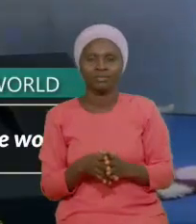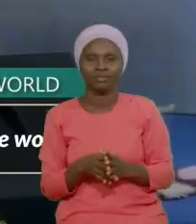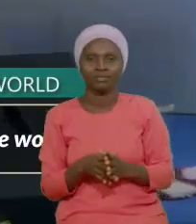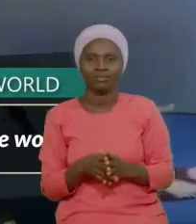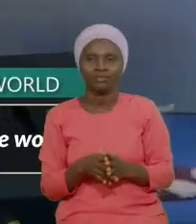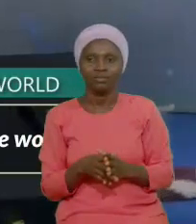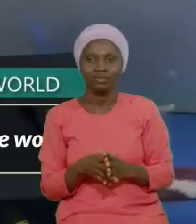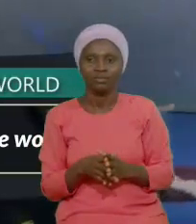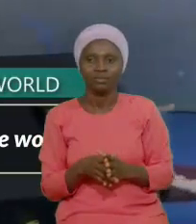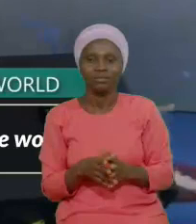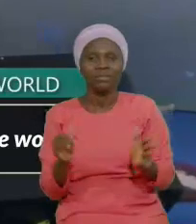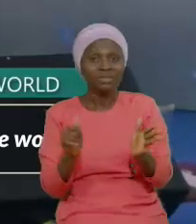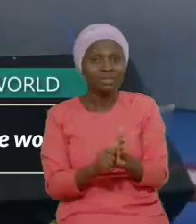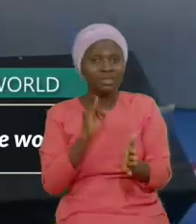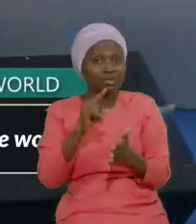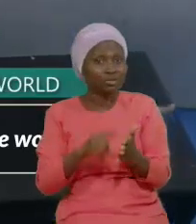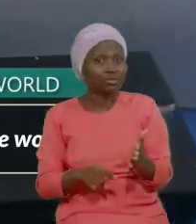That's what leads us to glory.